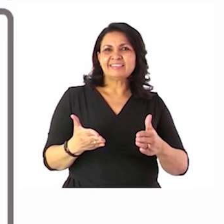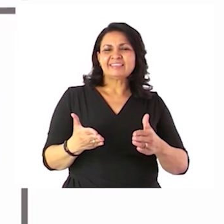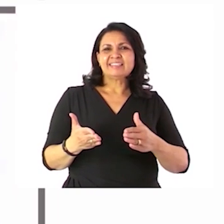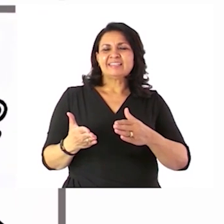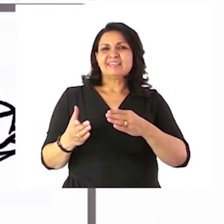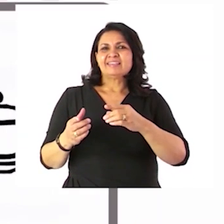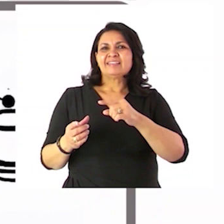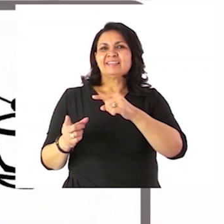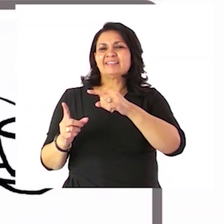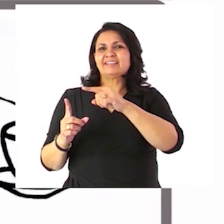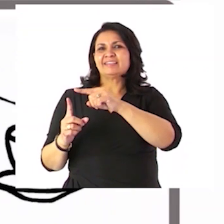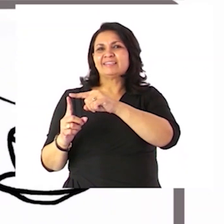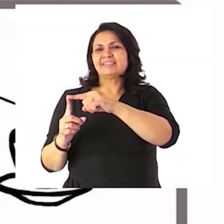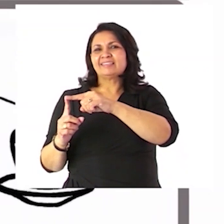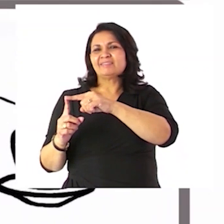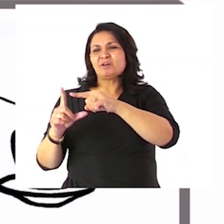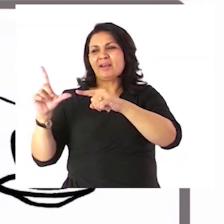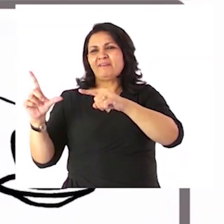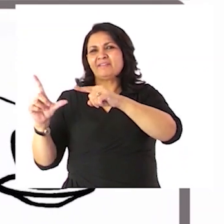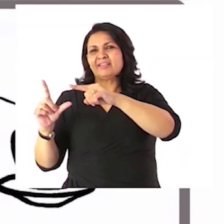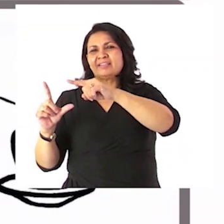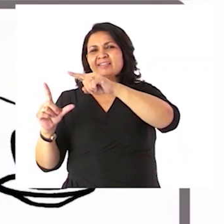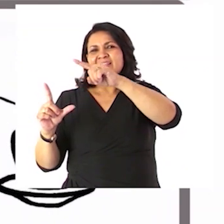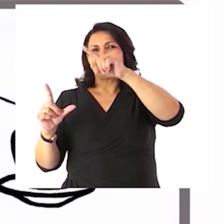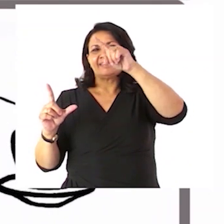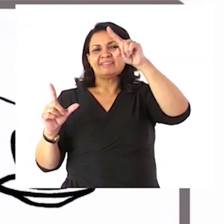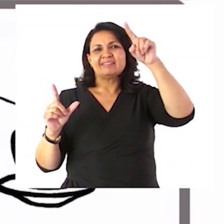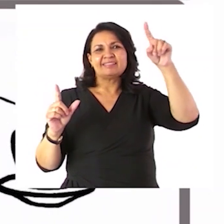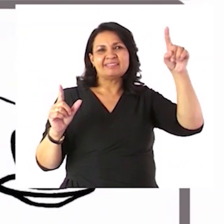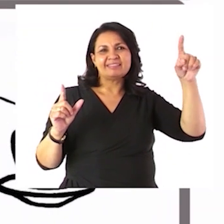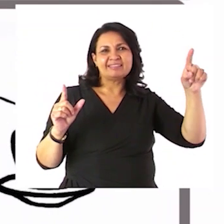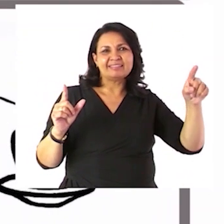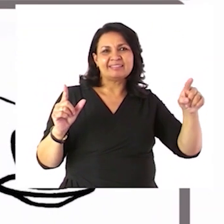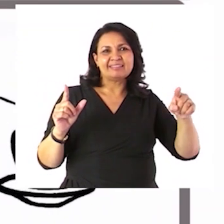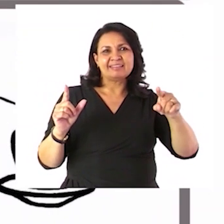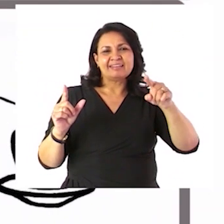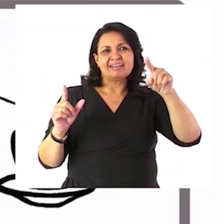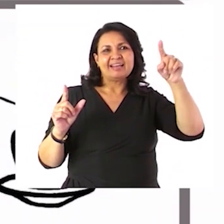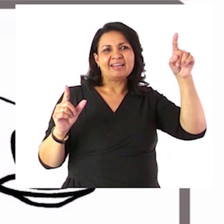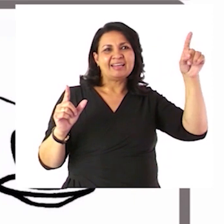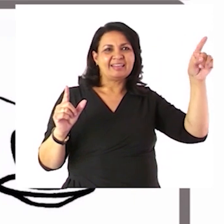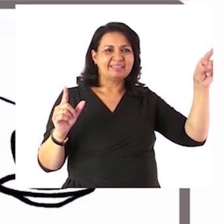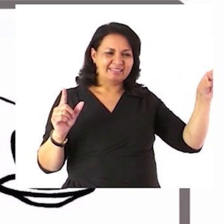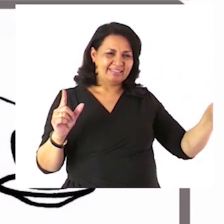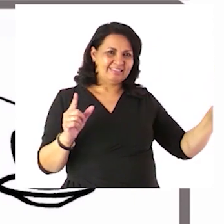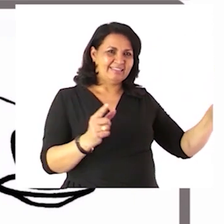hands on the line until you finish at the